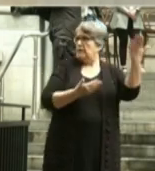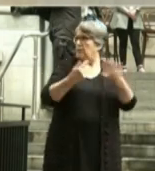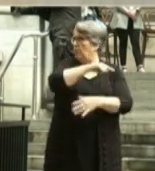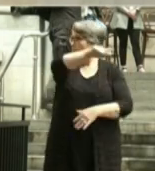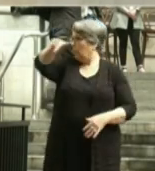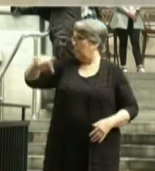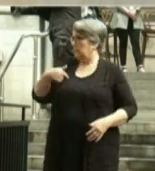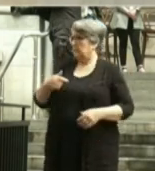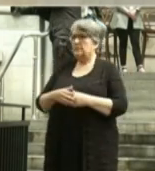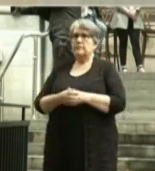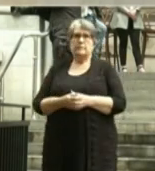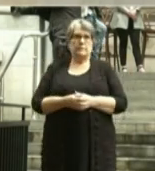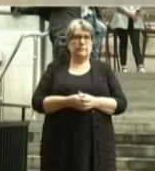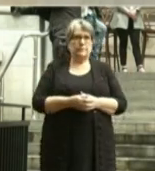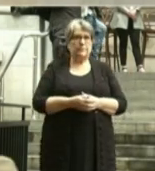all of us.